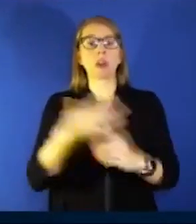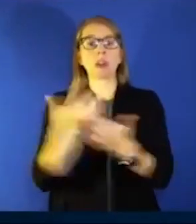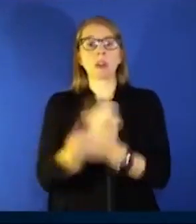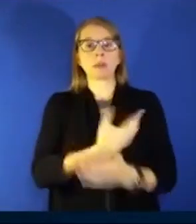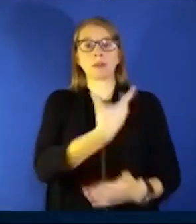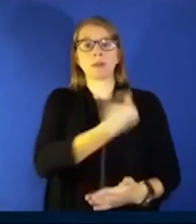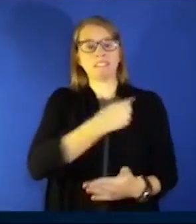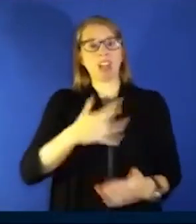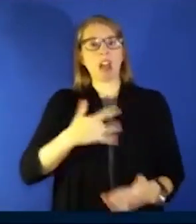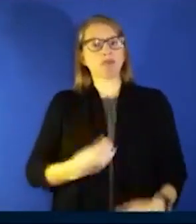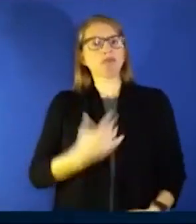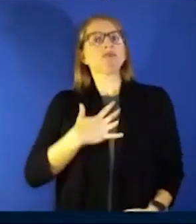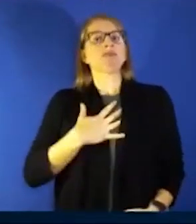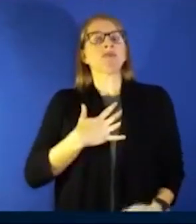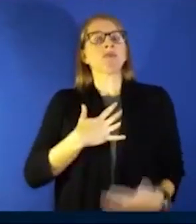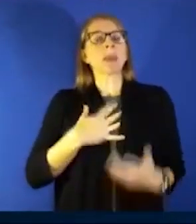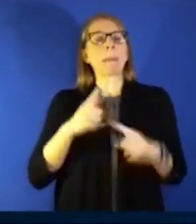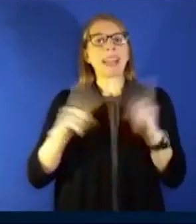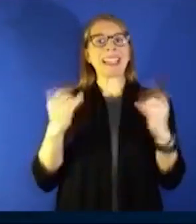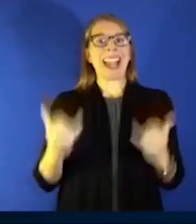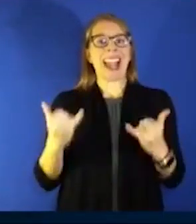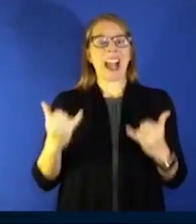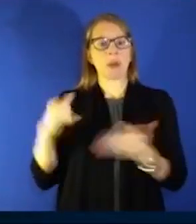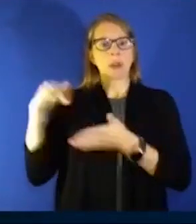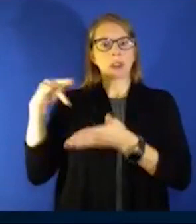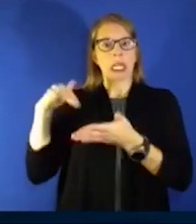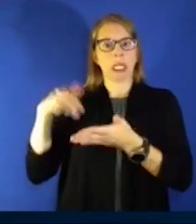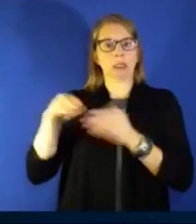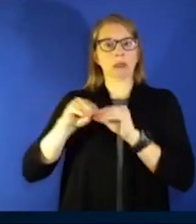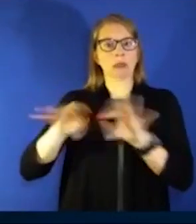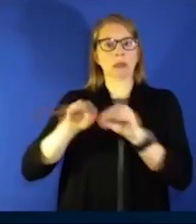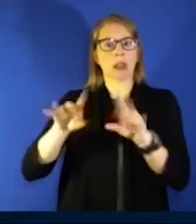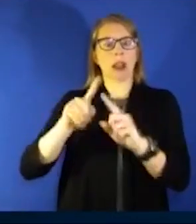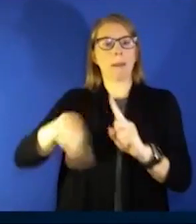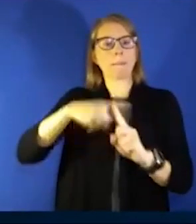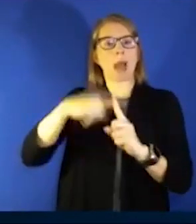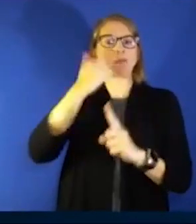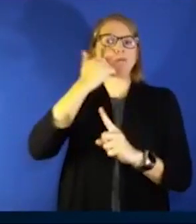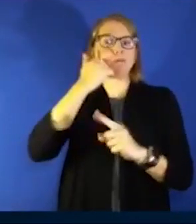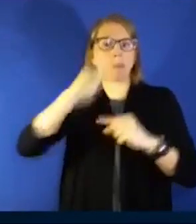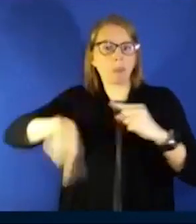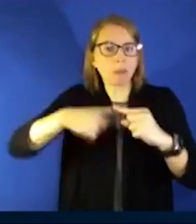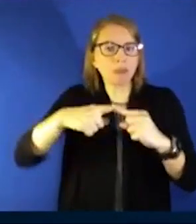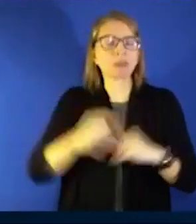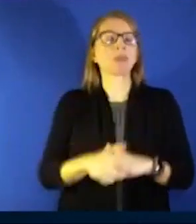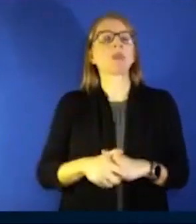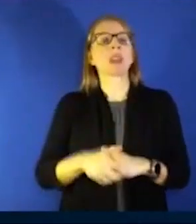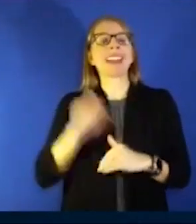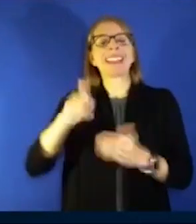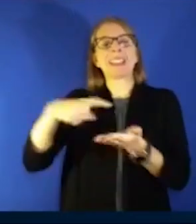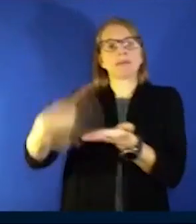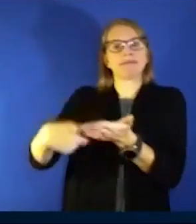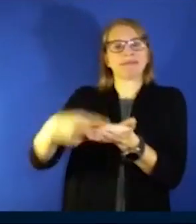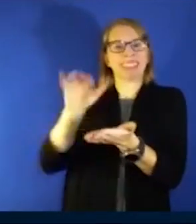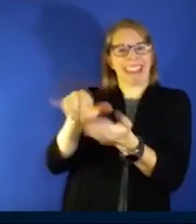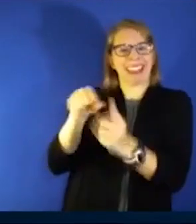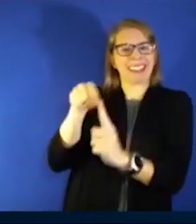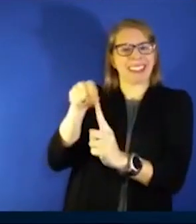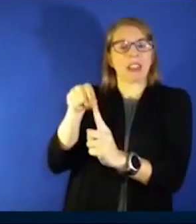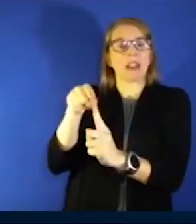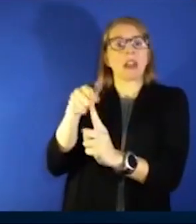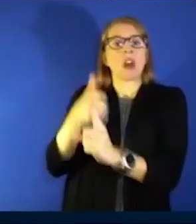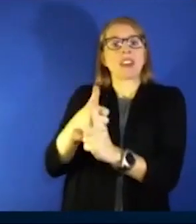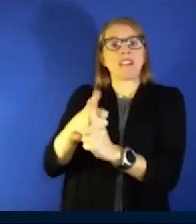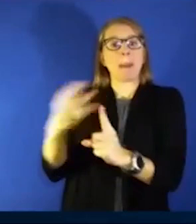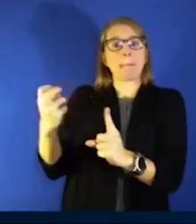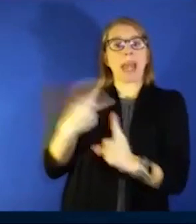about it. But now the study's coming out about the menstrual cycle. So we need to talk a little bit about that. She's now back, she says,